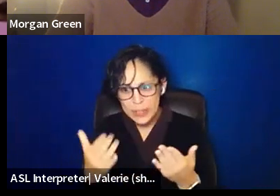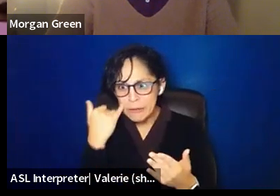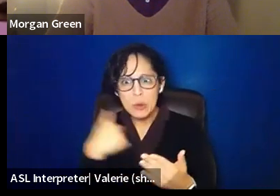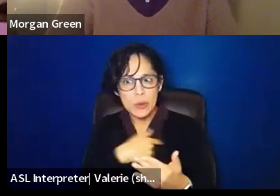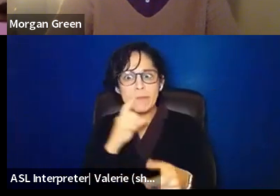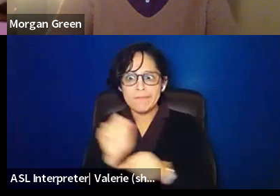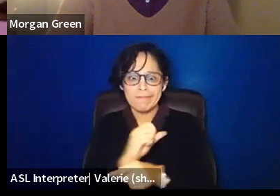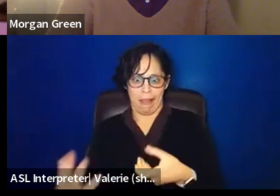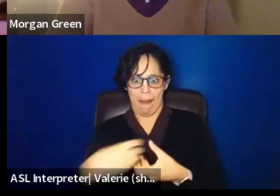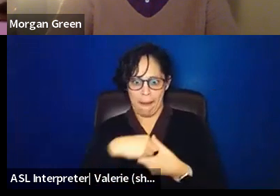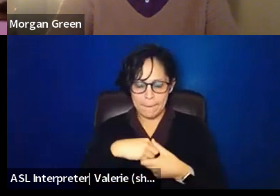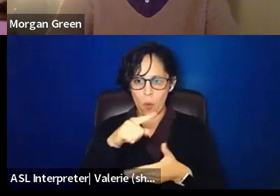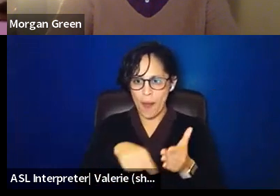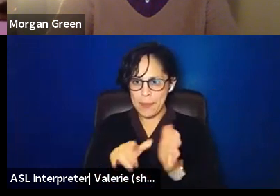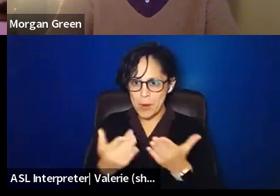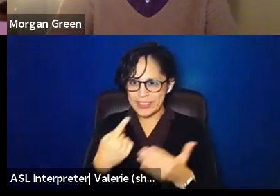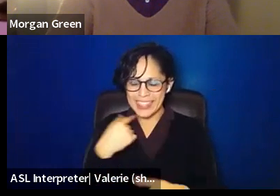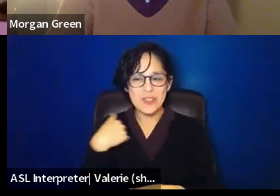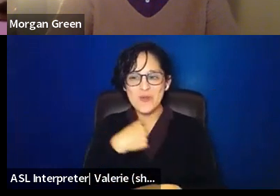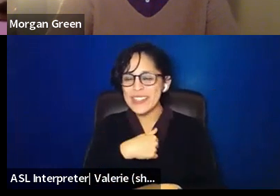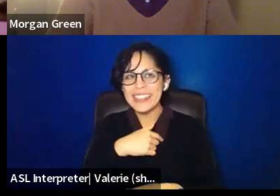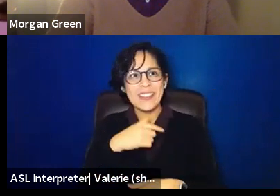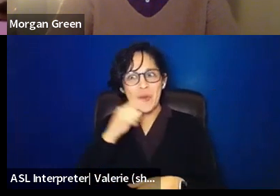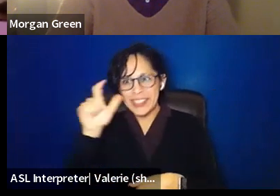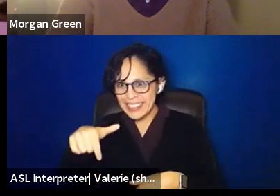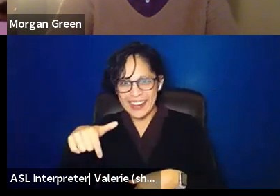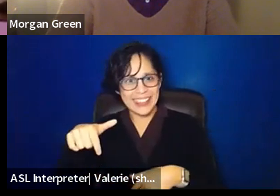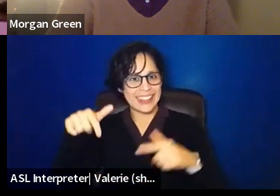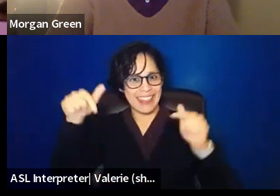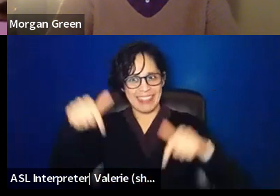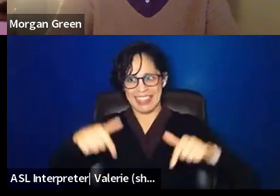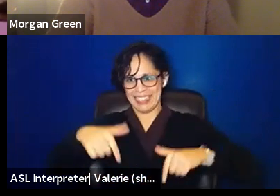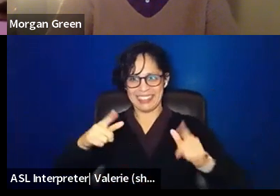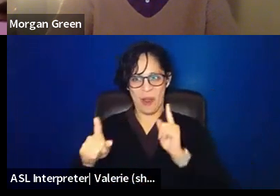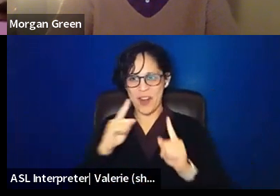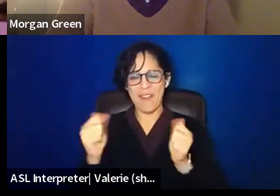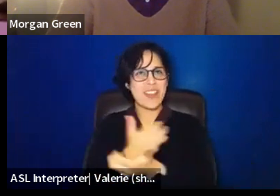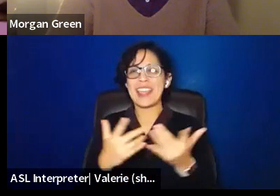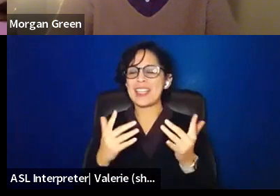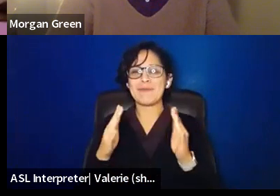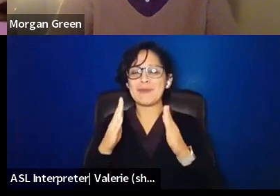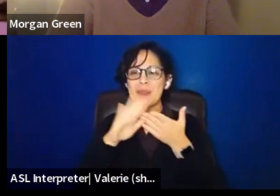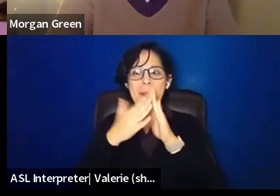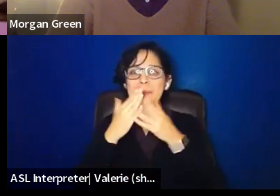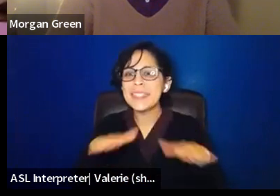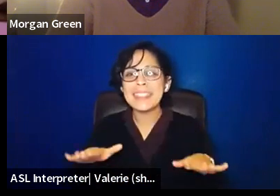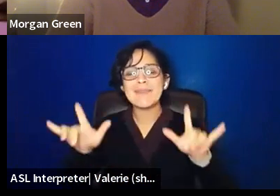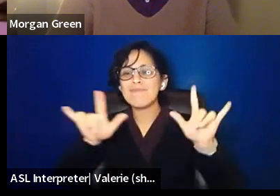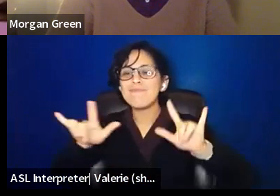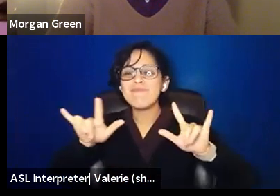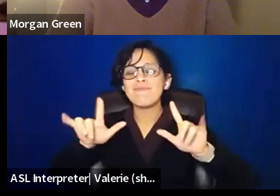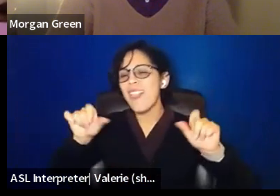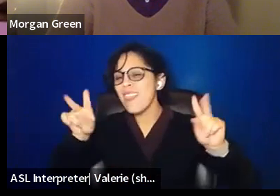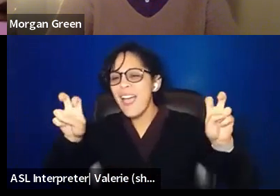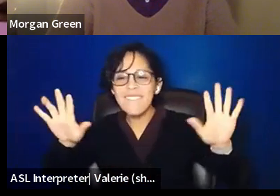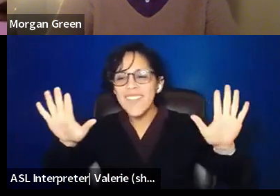book says we should, we would not have to have these conversations. Everything would be peace and love. But here we are. So, you know, so,